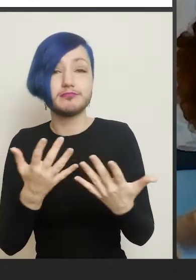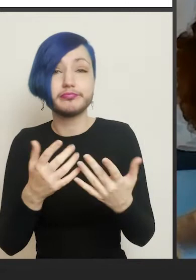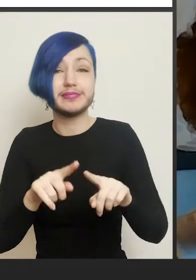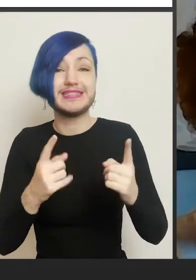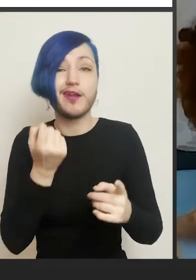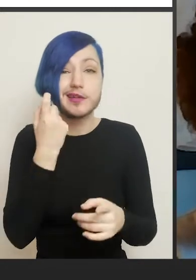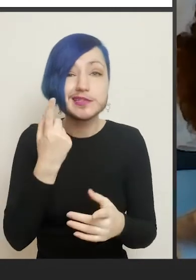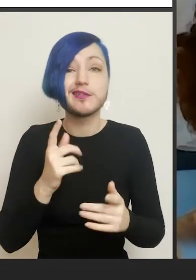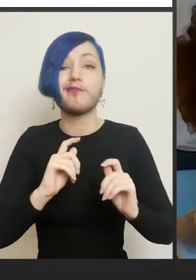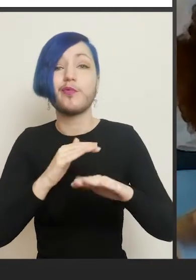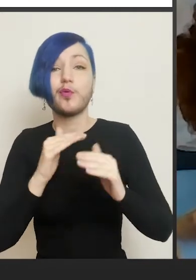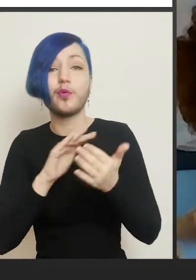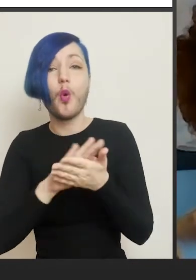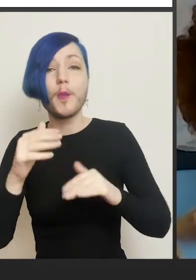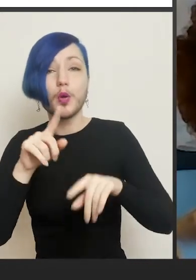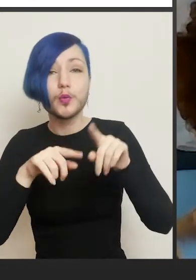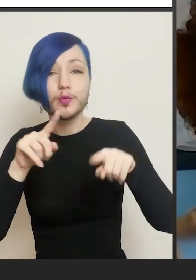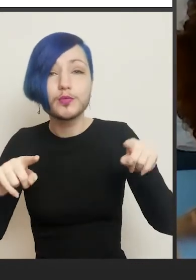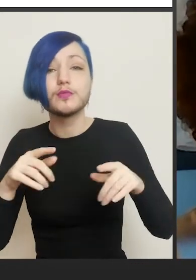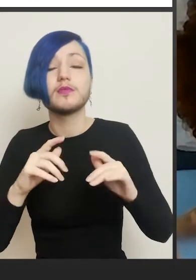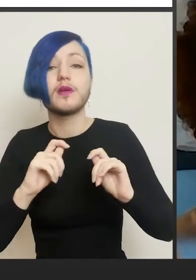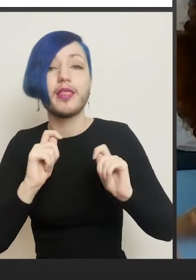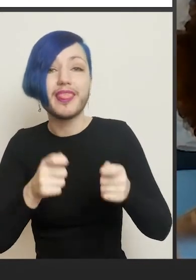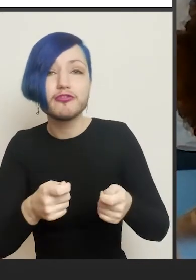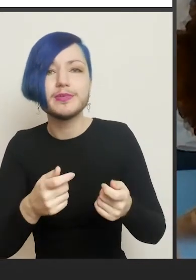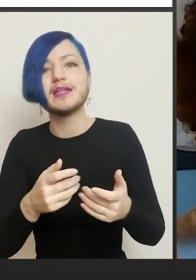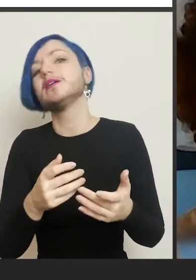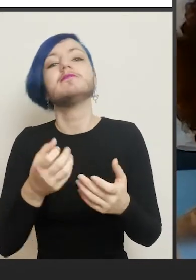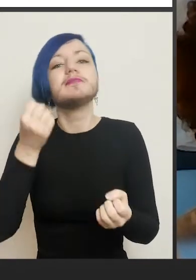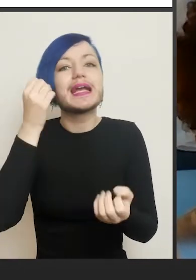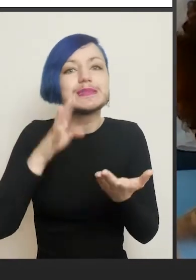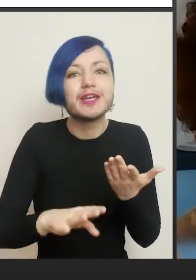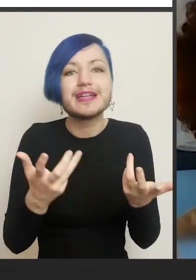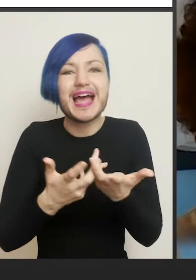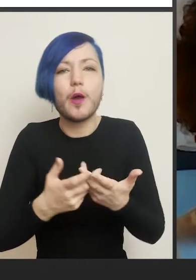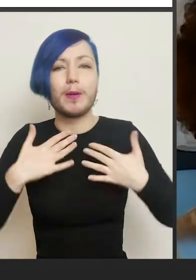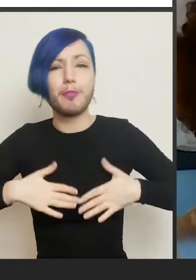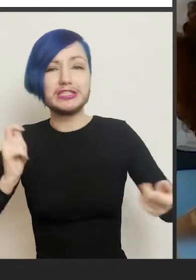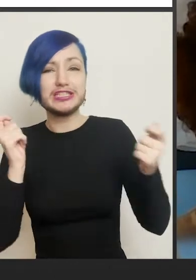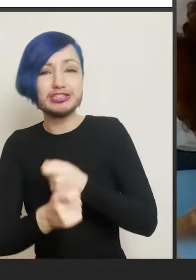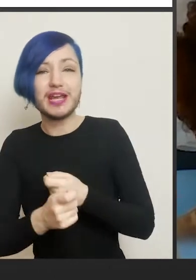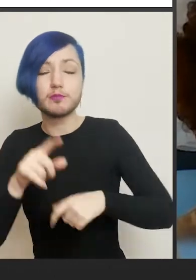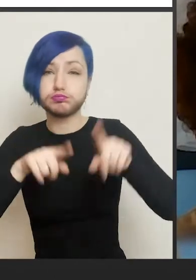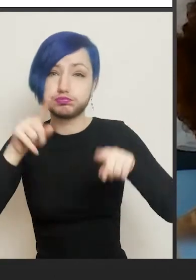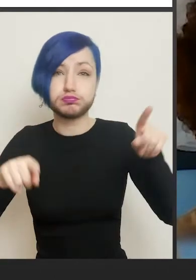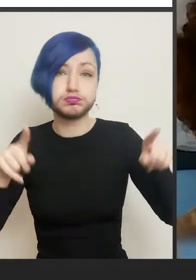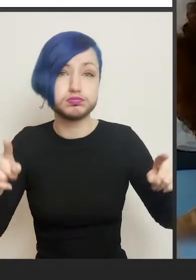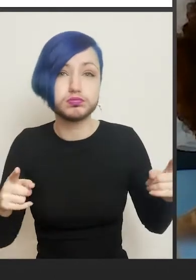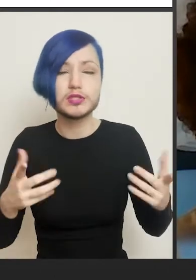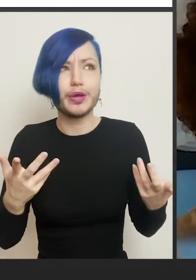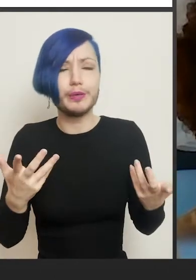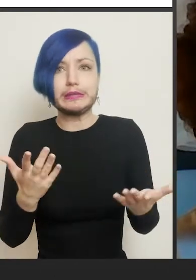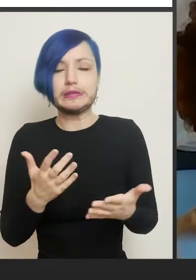understood, experienced, how the body changes is so variable. And it's made me think, gosh, how do we even